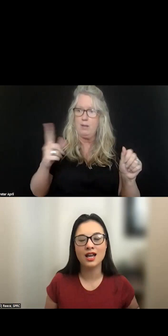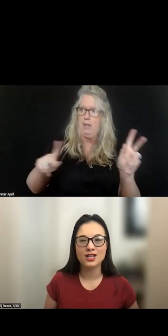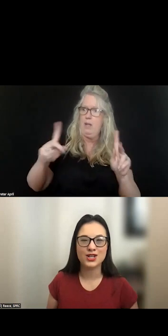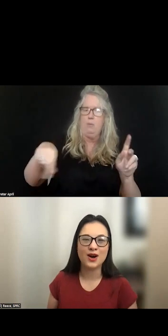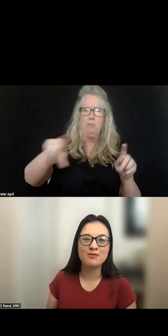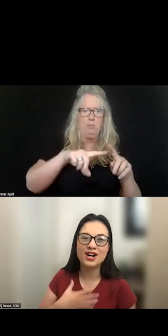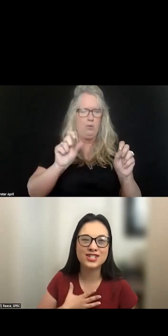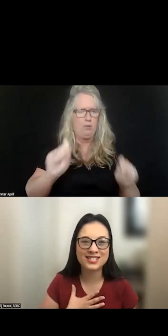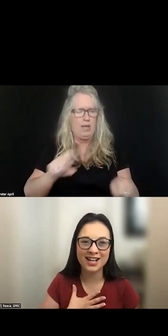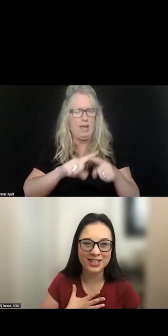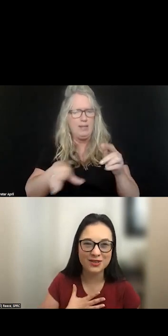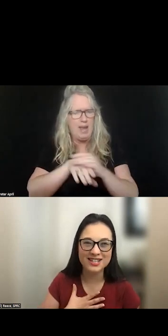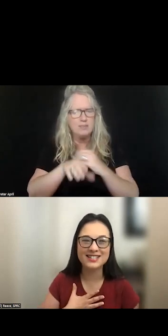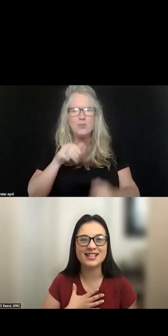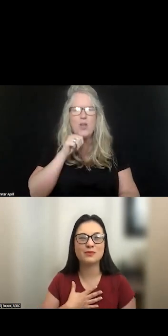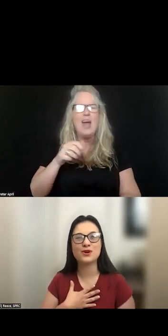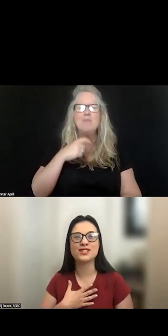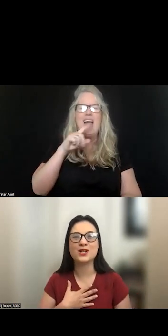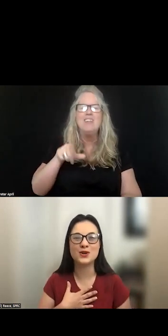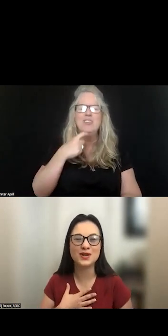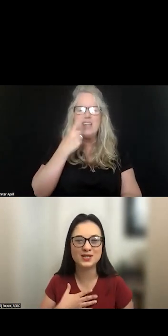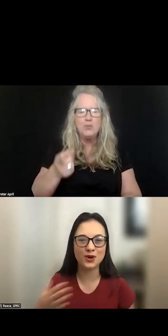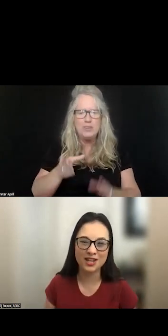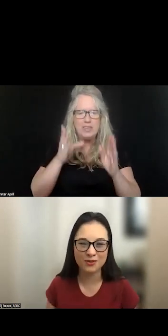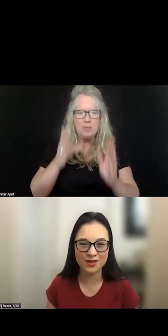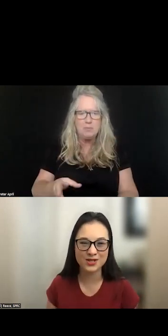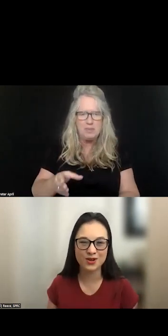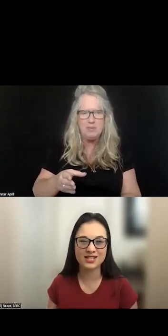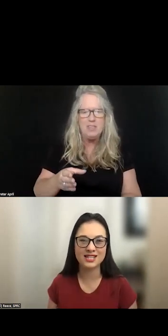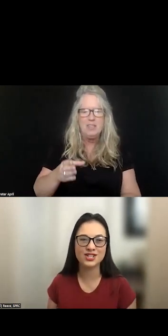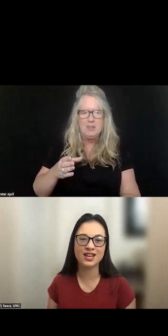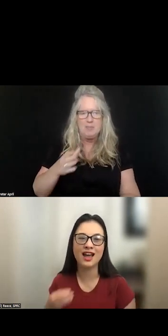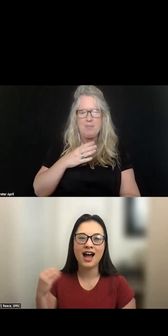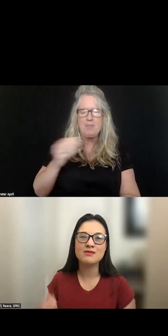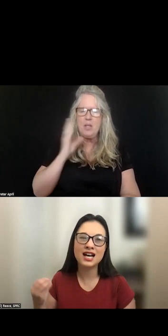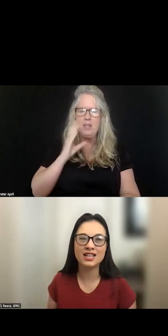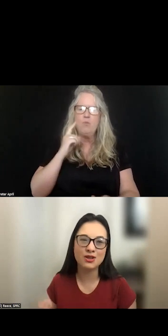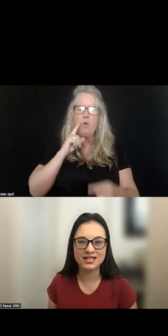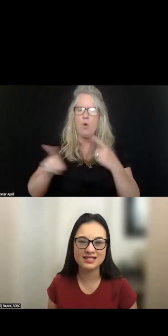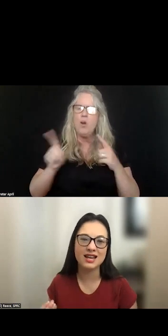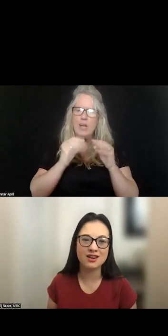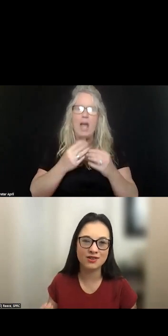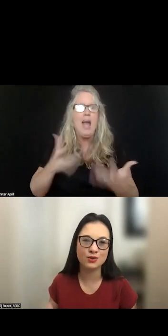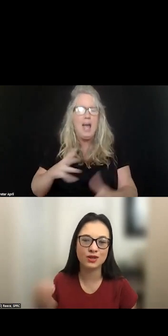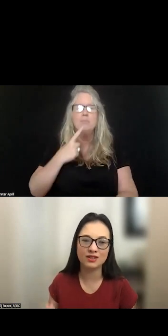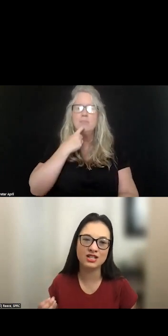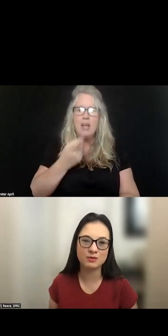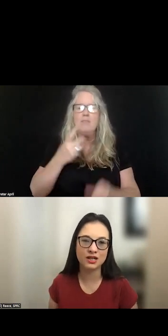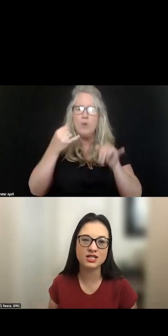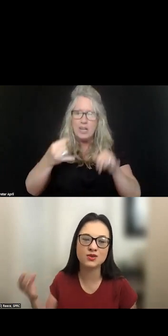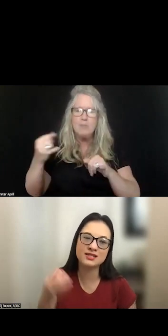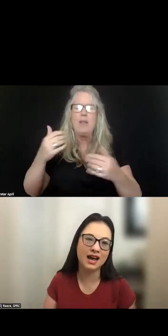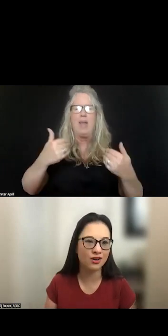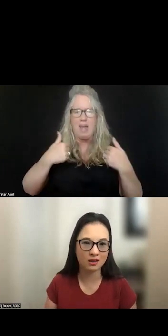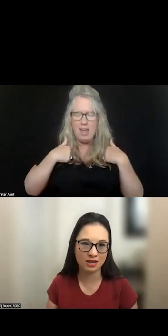well. So I'm not just telling you this as a person who is working for this organization. I'm telling you this as an individual with lived